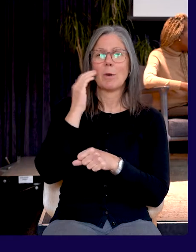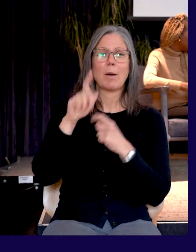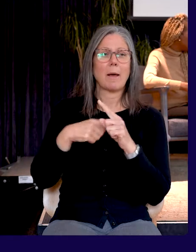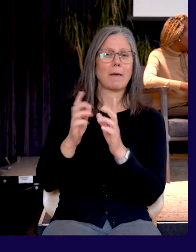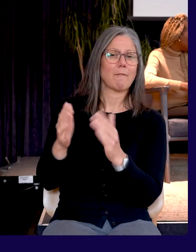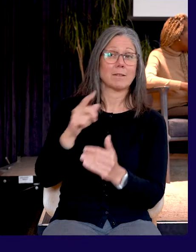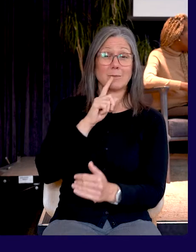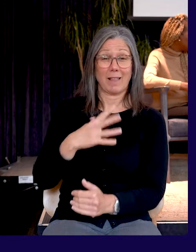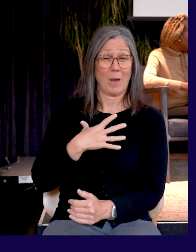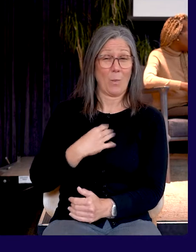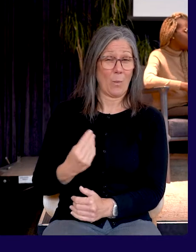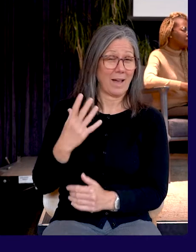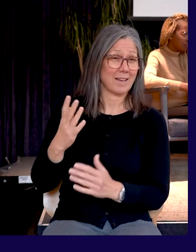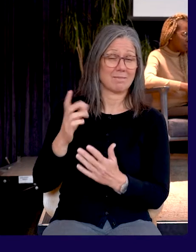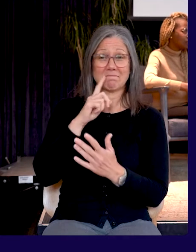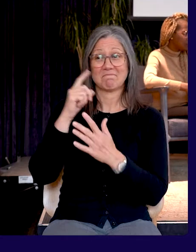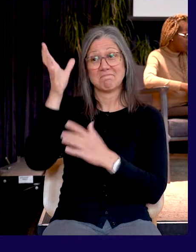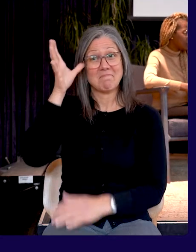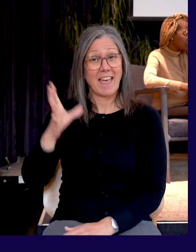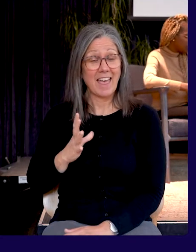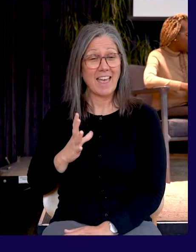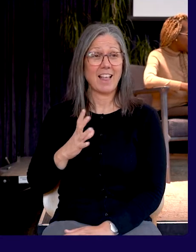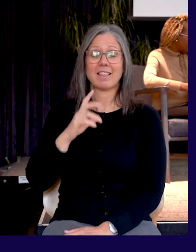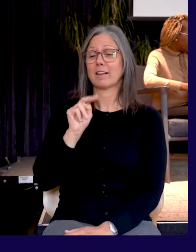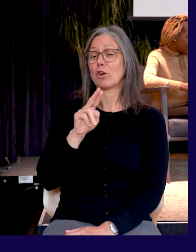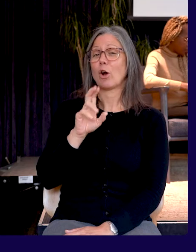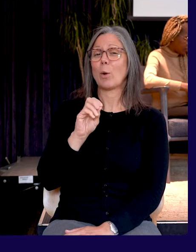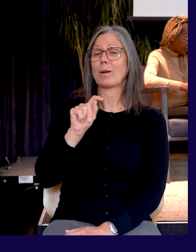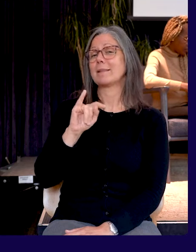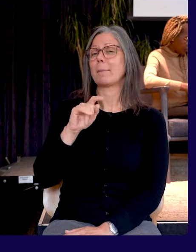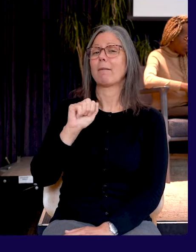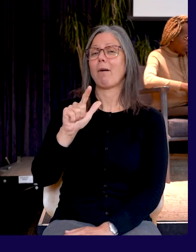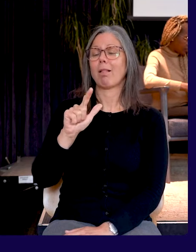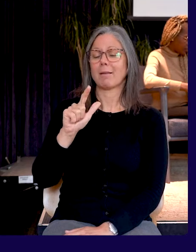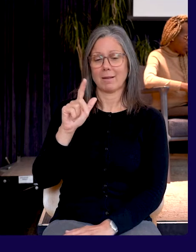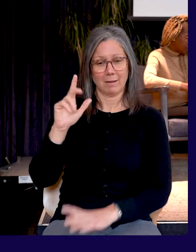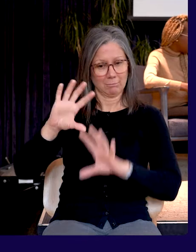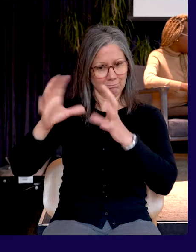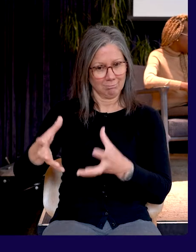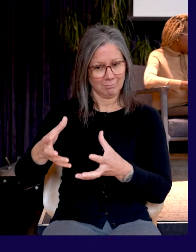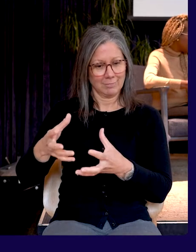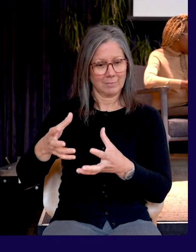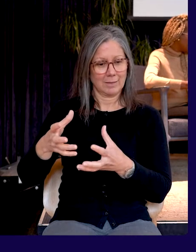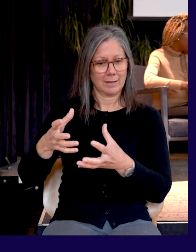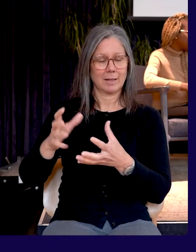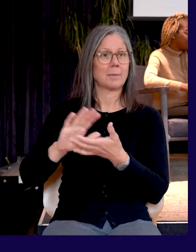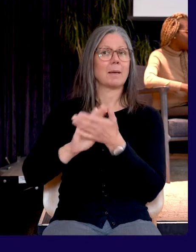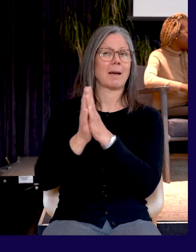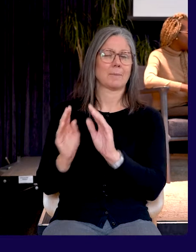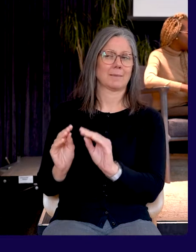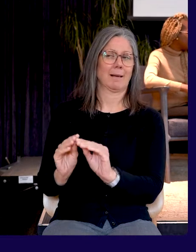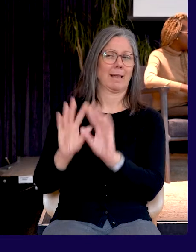was a very white space, that it was a very masculine space, that it was a very neurotypical space. That's just become very, very